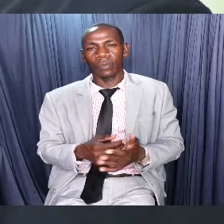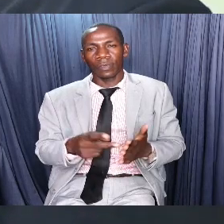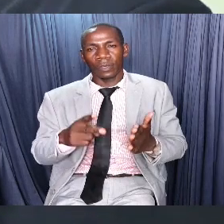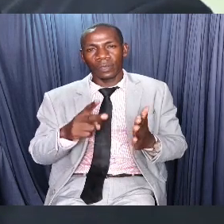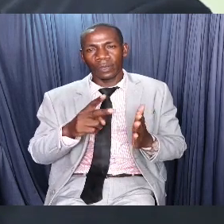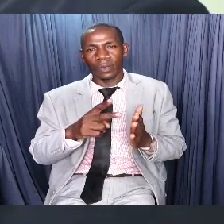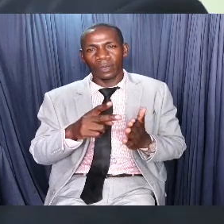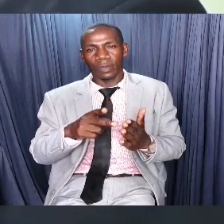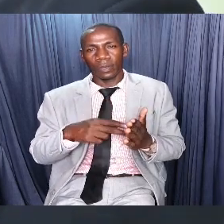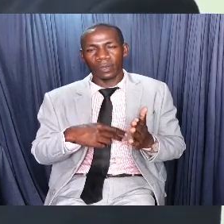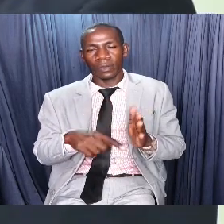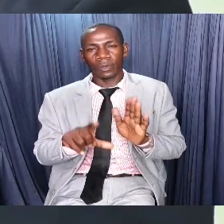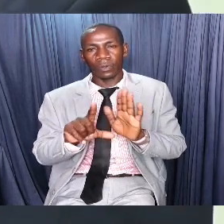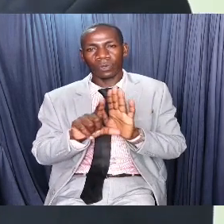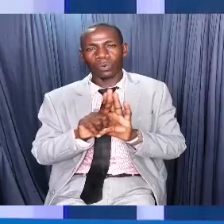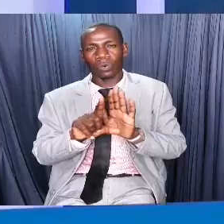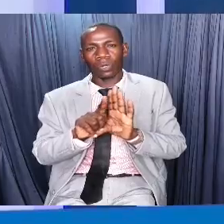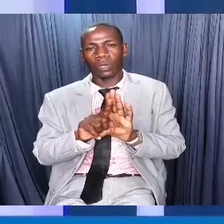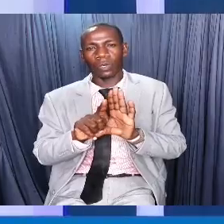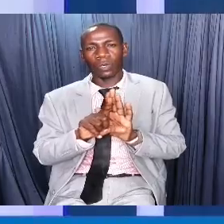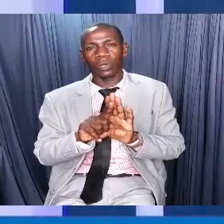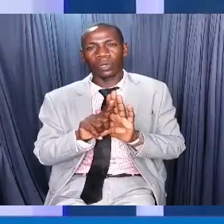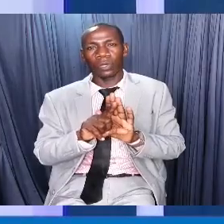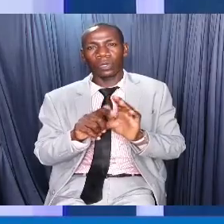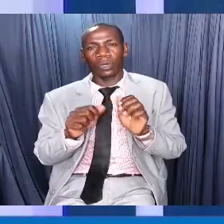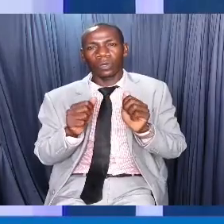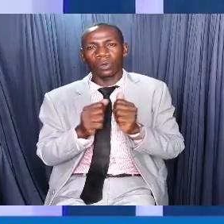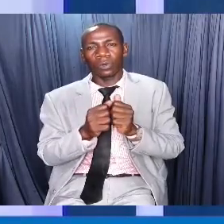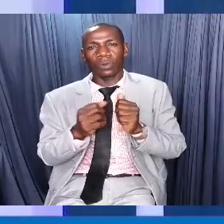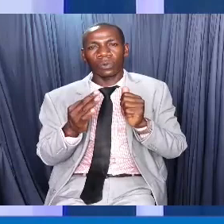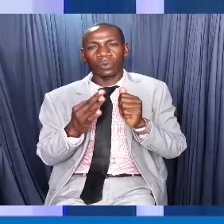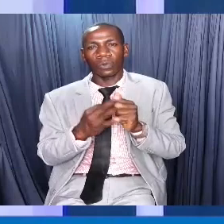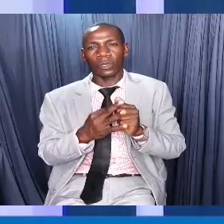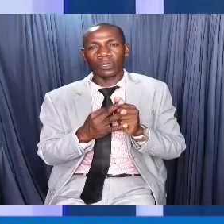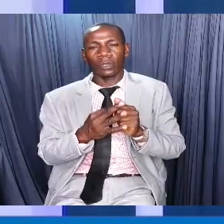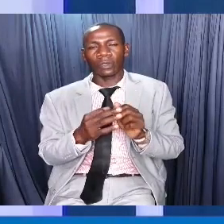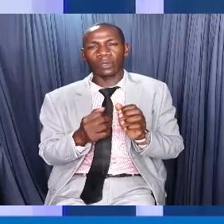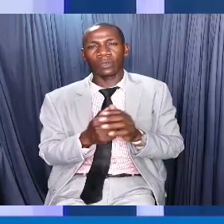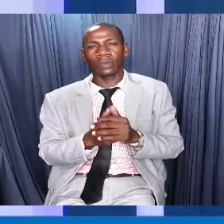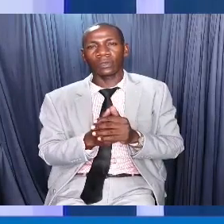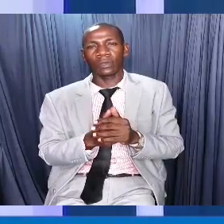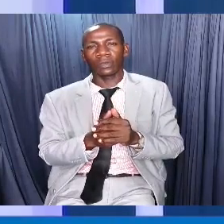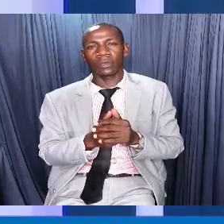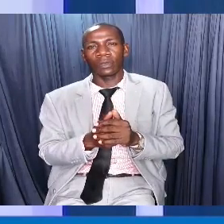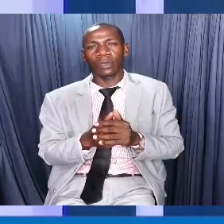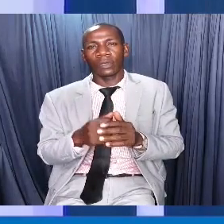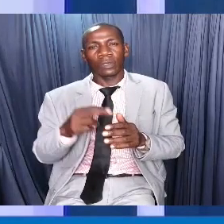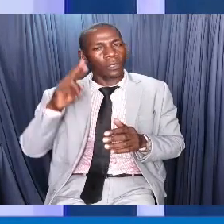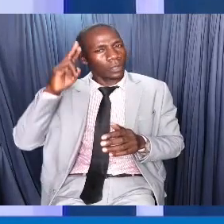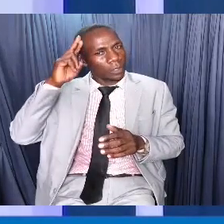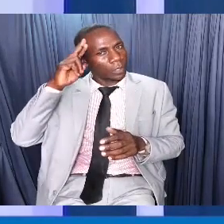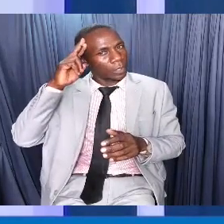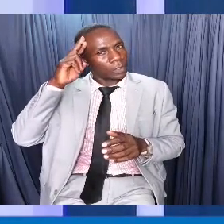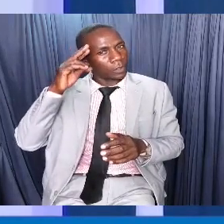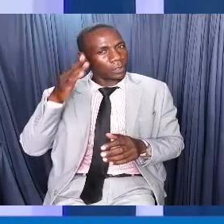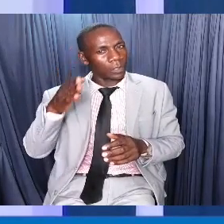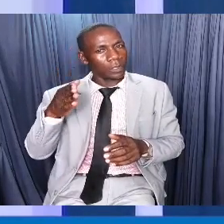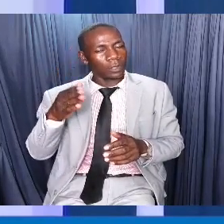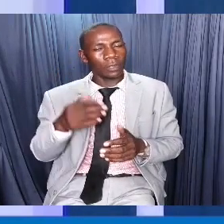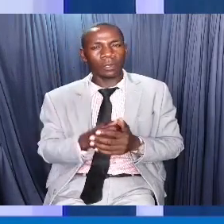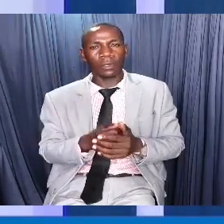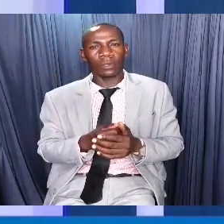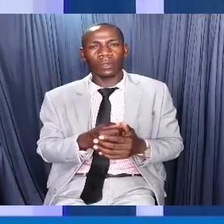Tusome Luka. Read for us Luke 18. Luke 18. Hiyo ndio sababu iko hapo. That is the reason